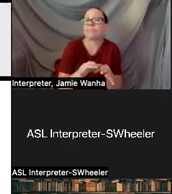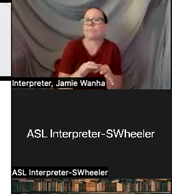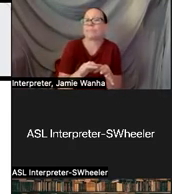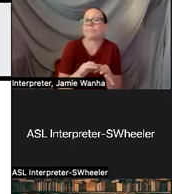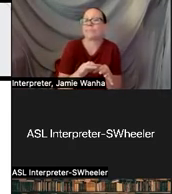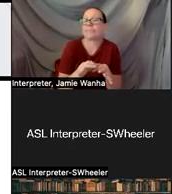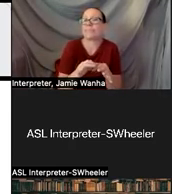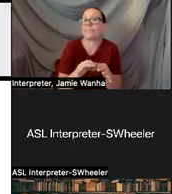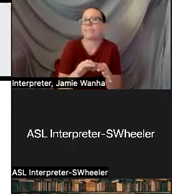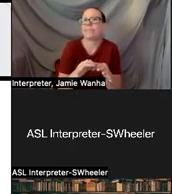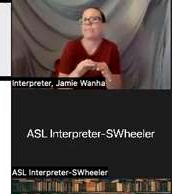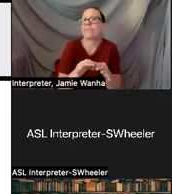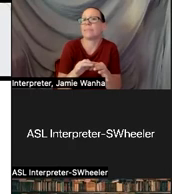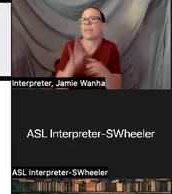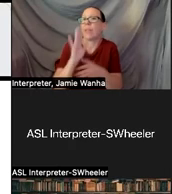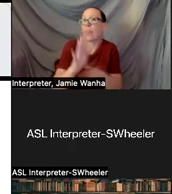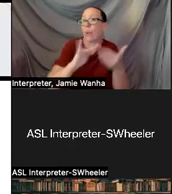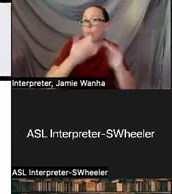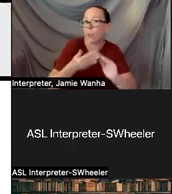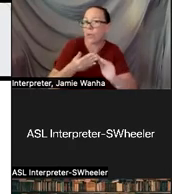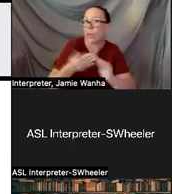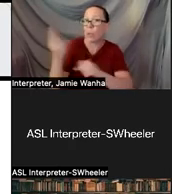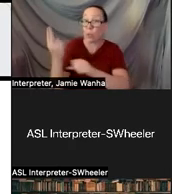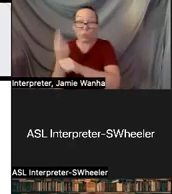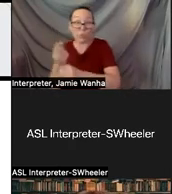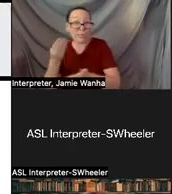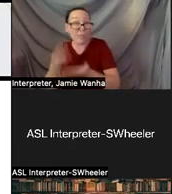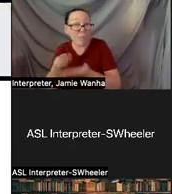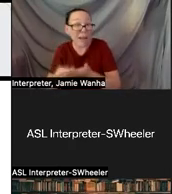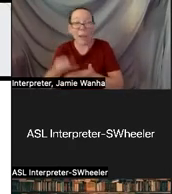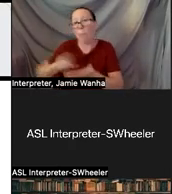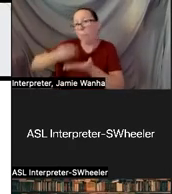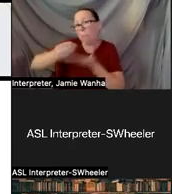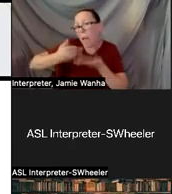$500 or $1,000 worth of supplies that allow you to do it. The mini grants,